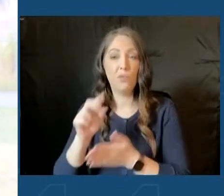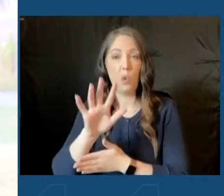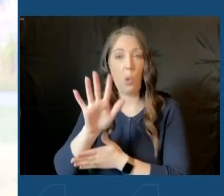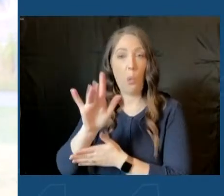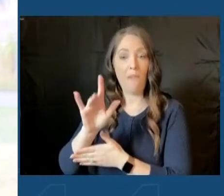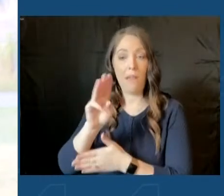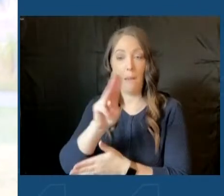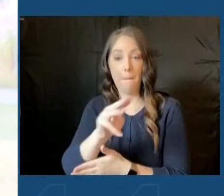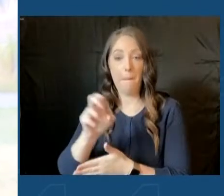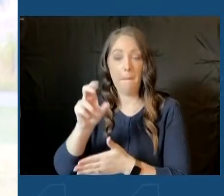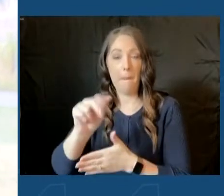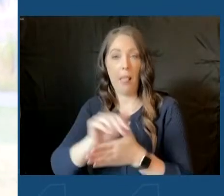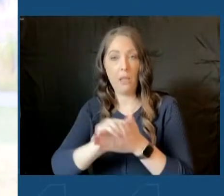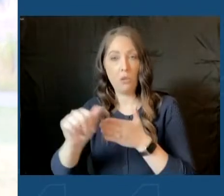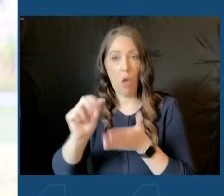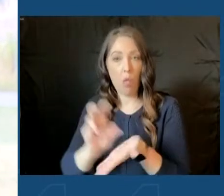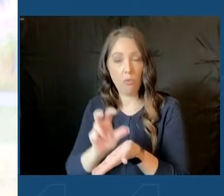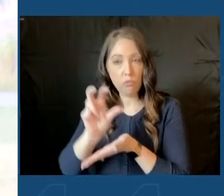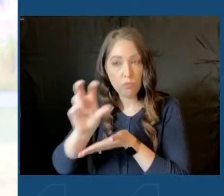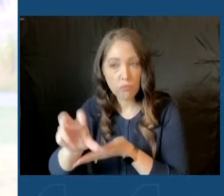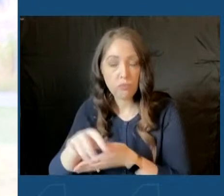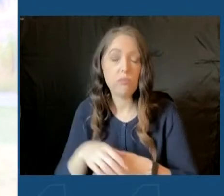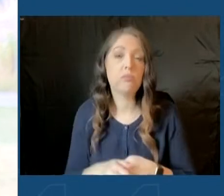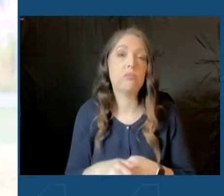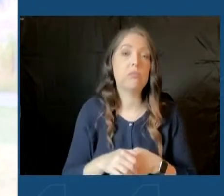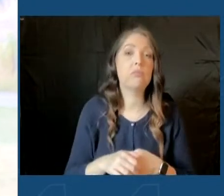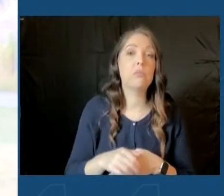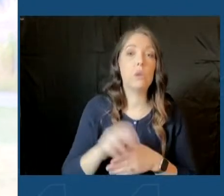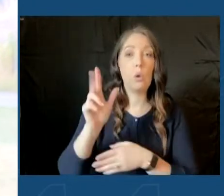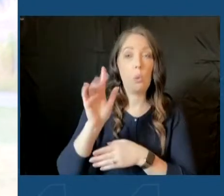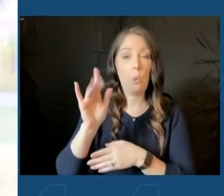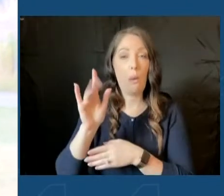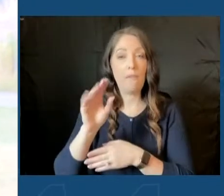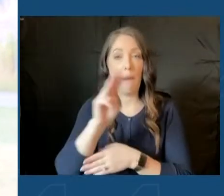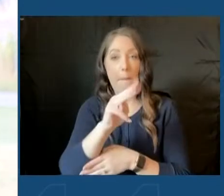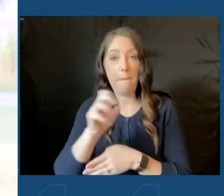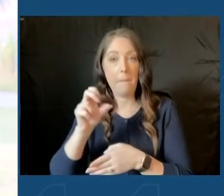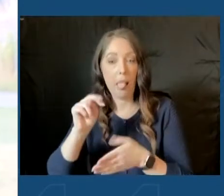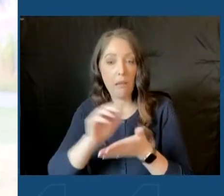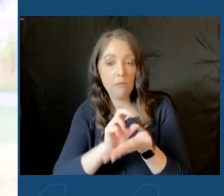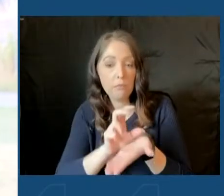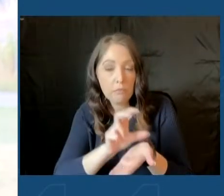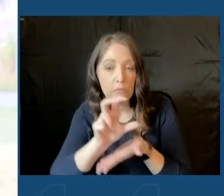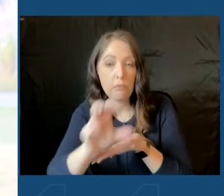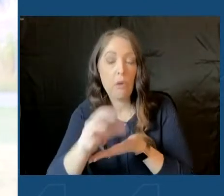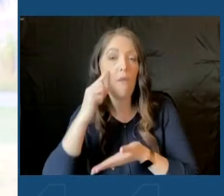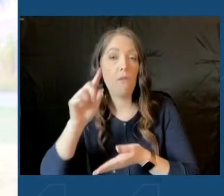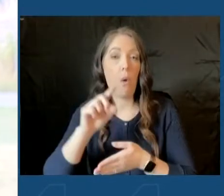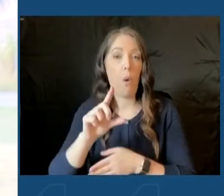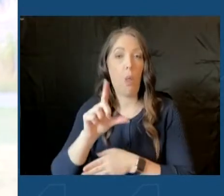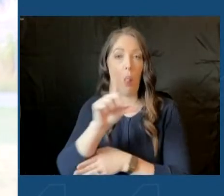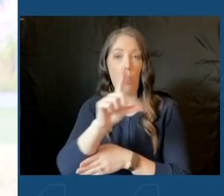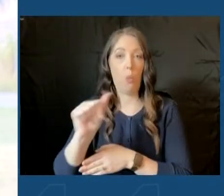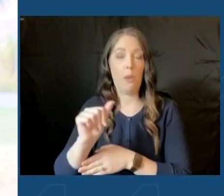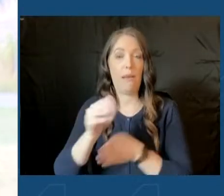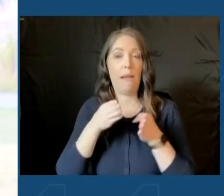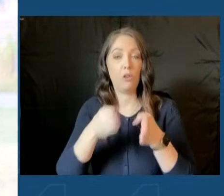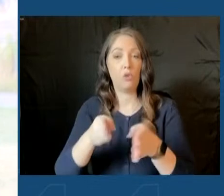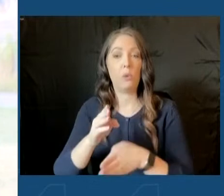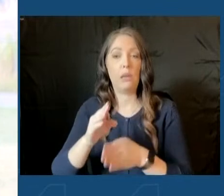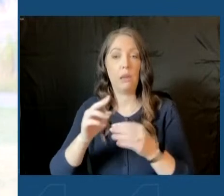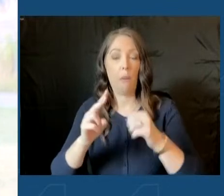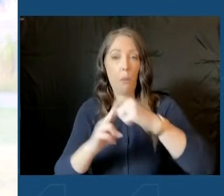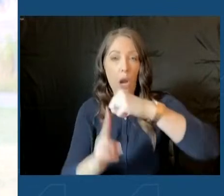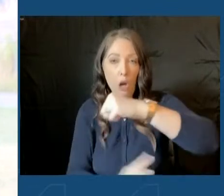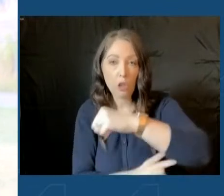and Route 5, the $25 million replacement of the Louisiana Street Bridge, and a $4 million study to look at the